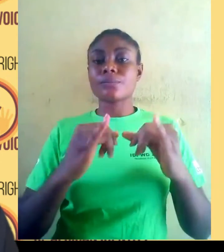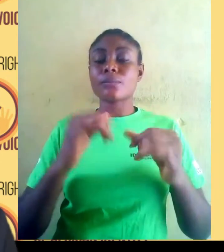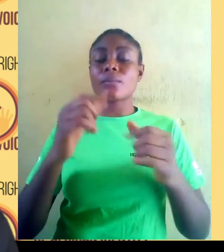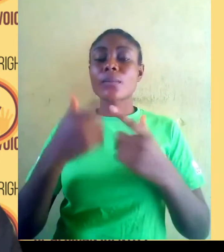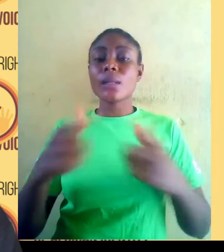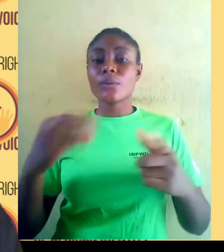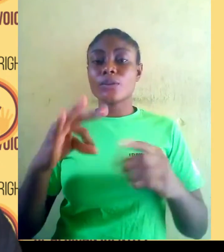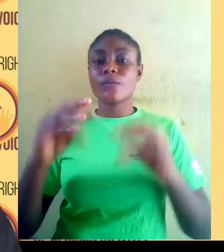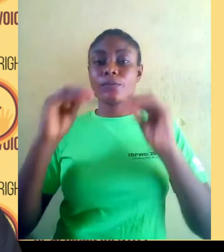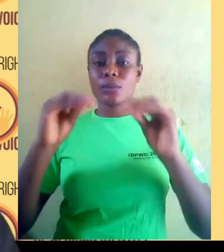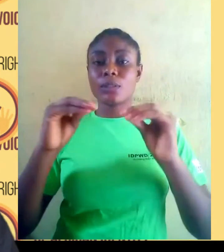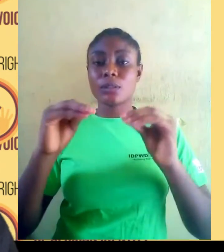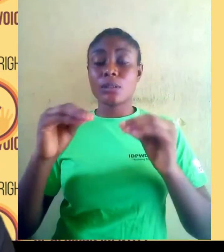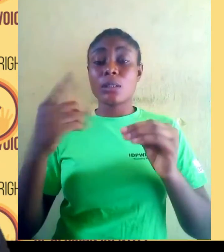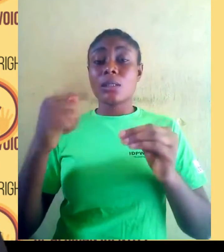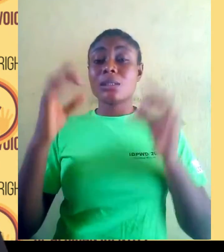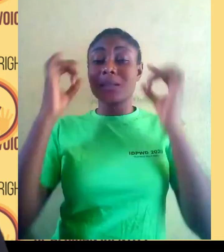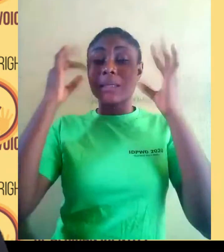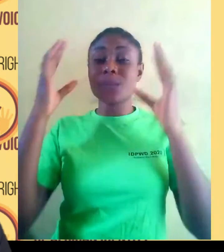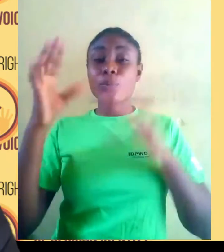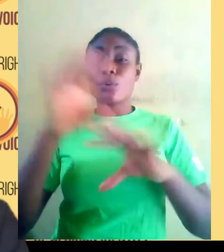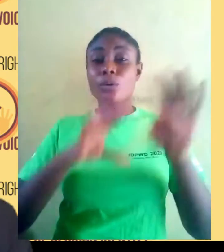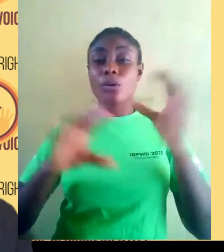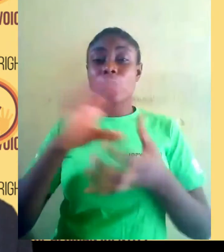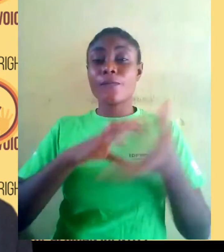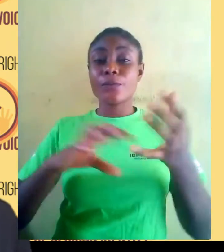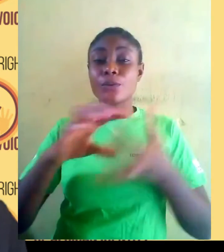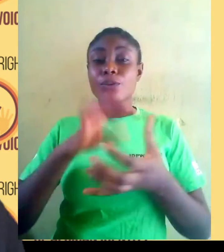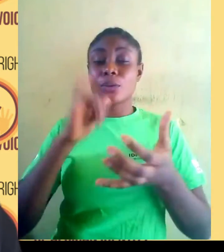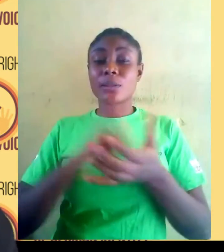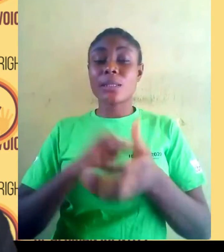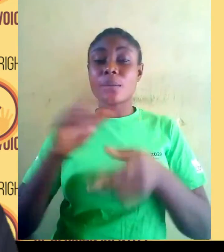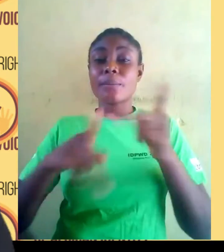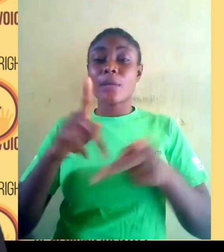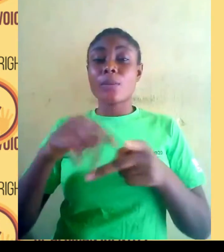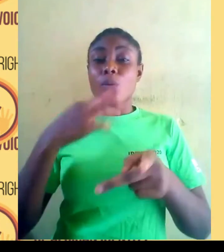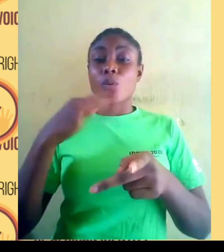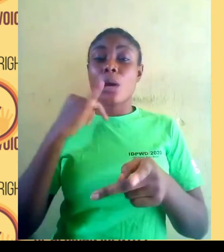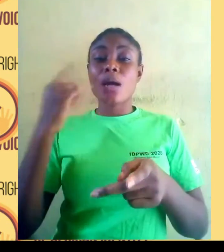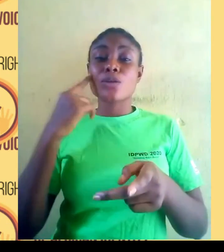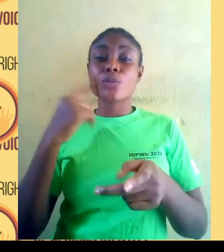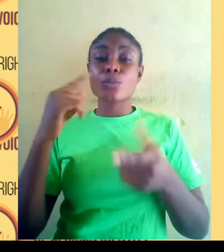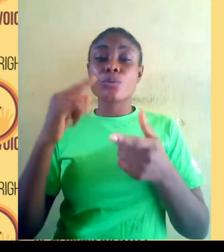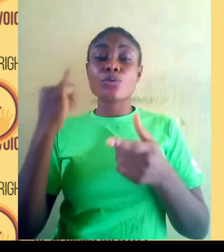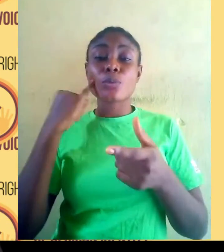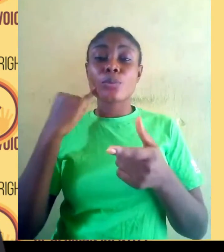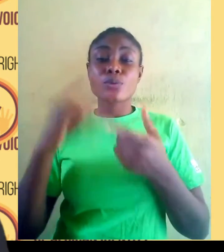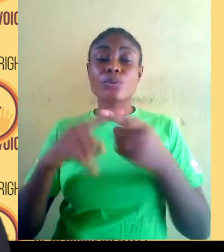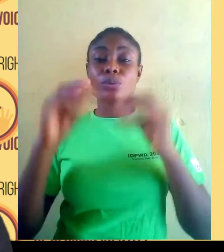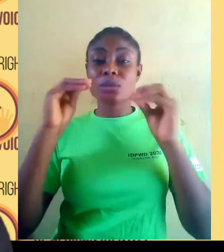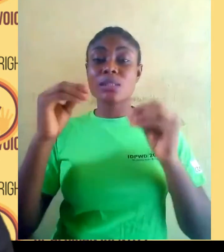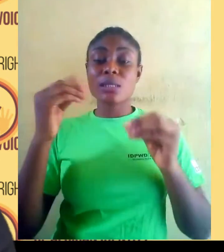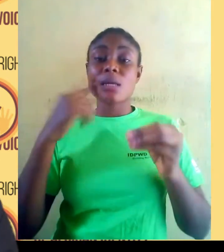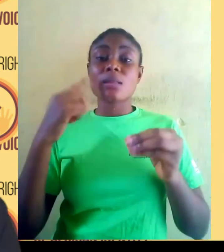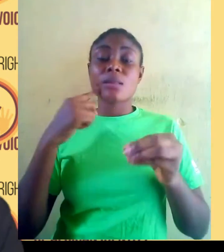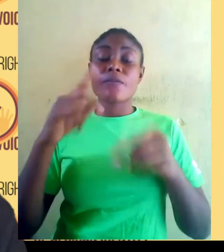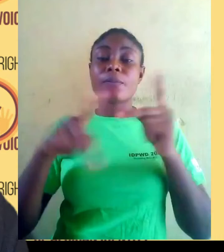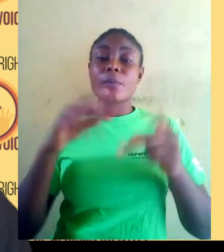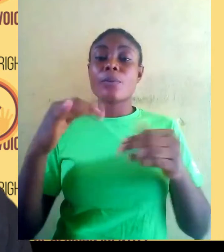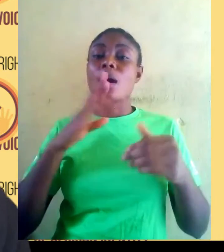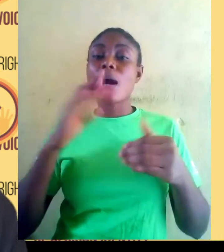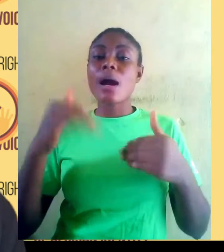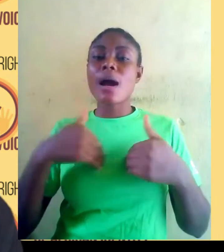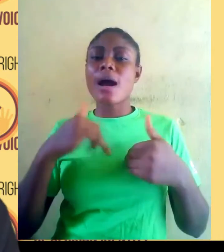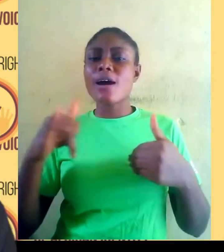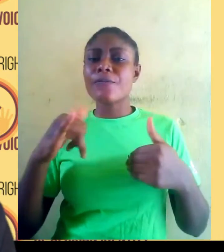The terrible confusion that people that are supposed to teach the deaf people are having when they are not